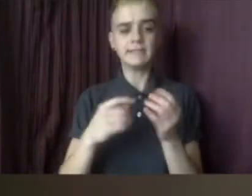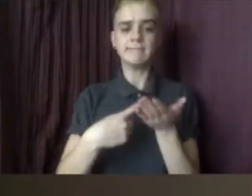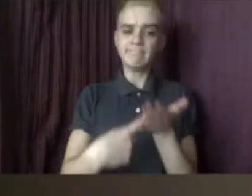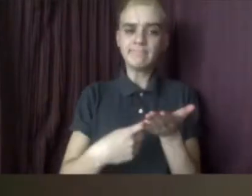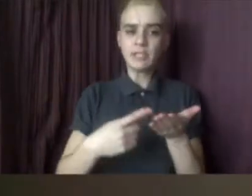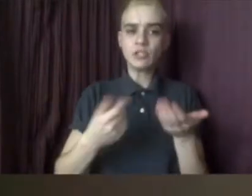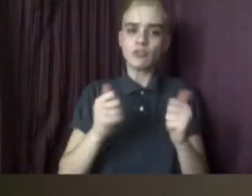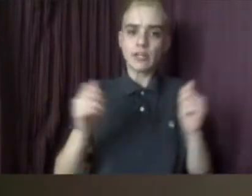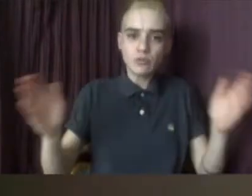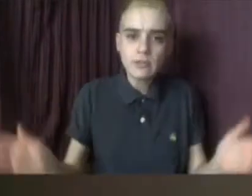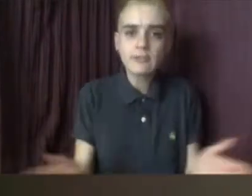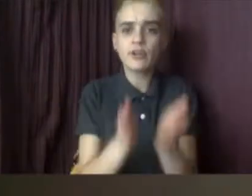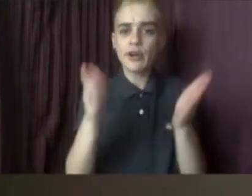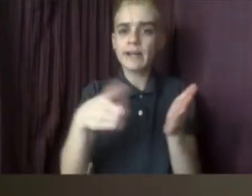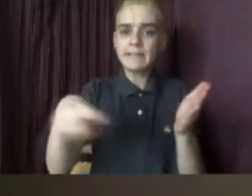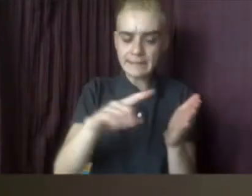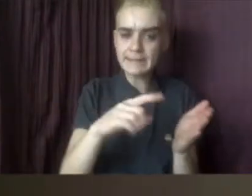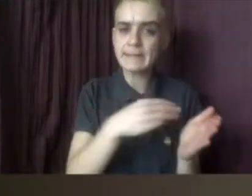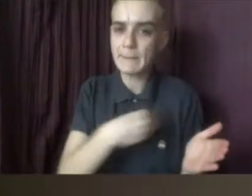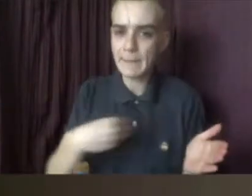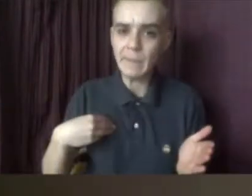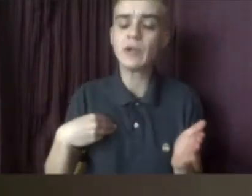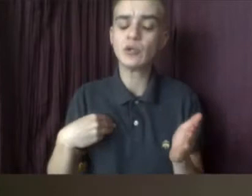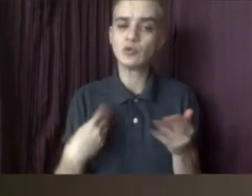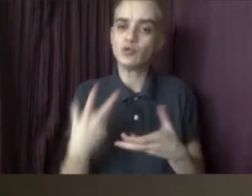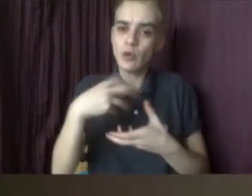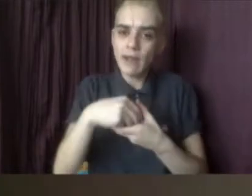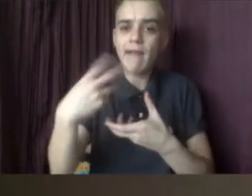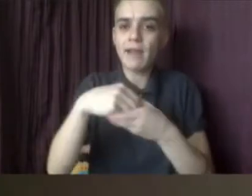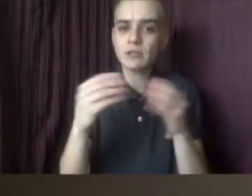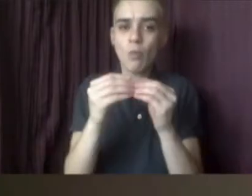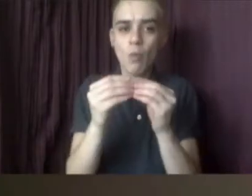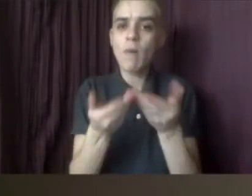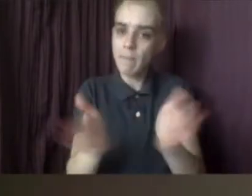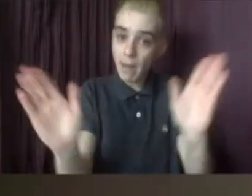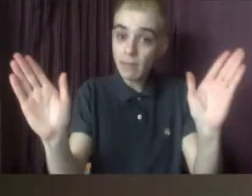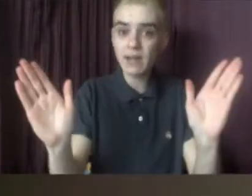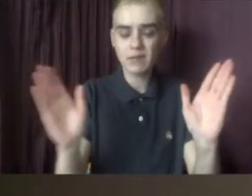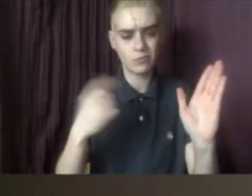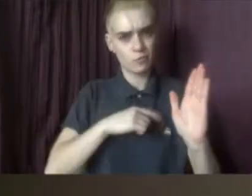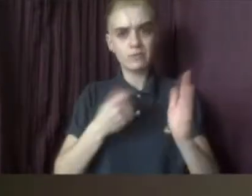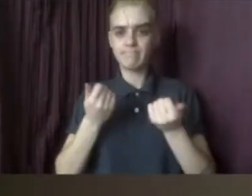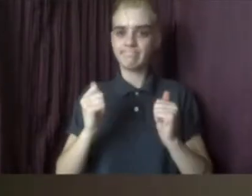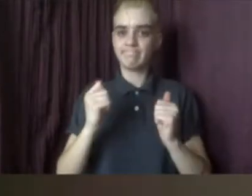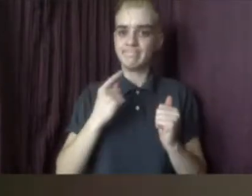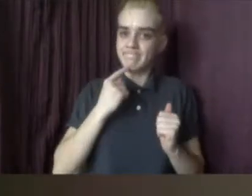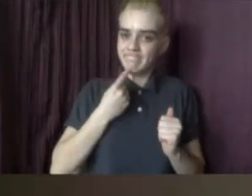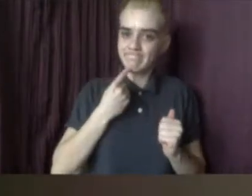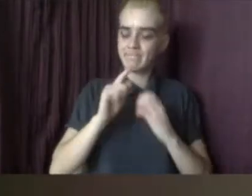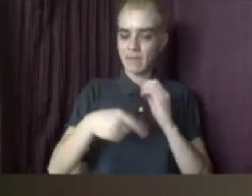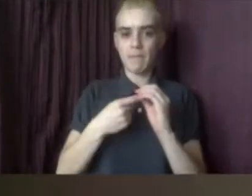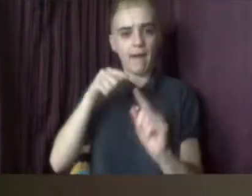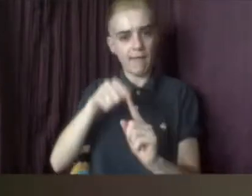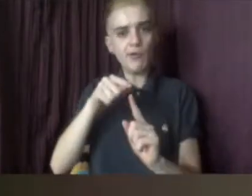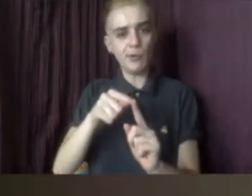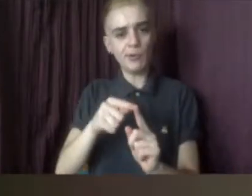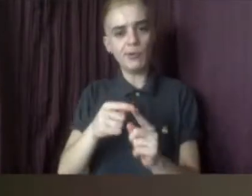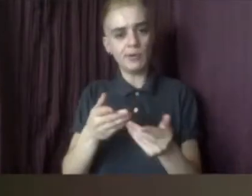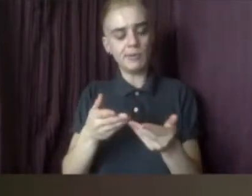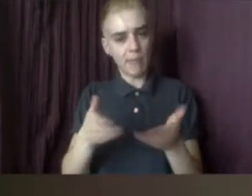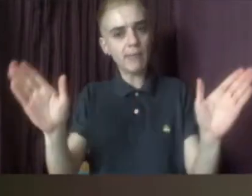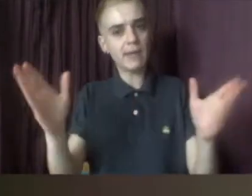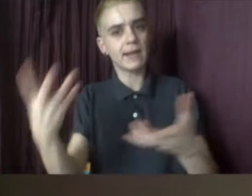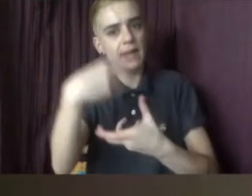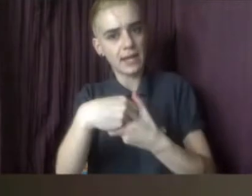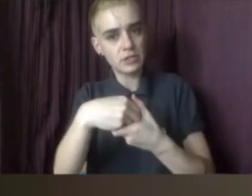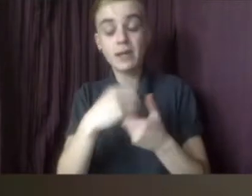news from the 2020 election to recent state legislation on voting rights, making it an interesting case study, so to speak,